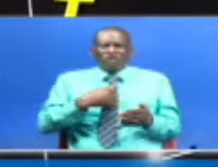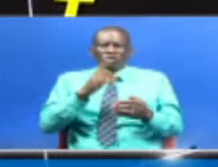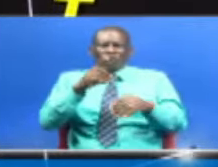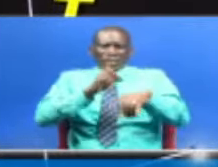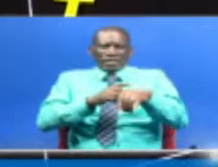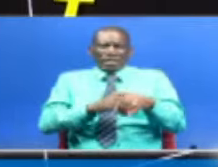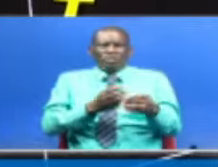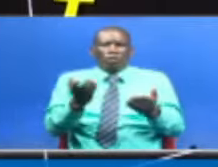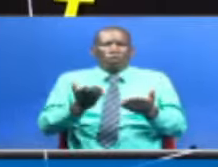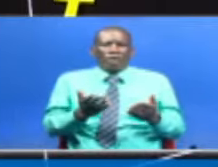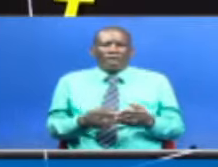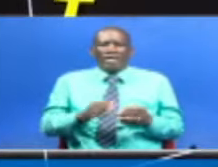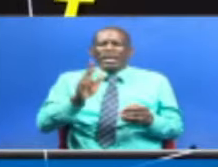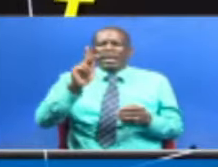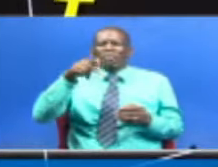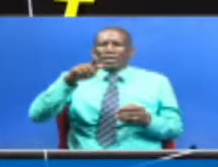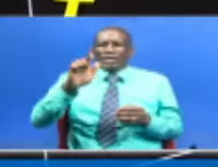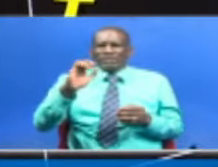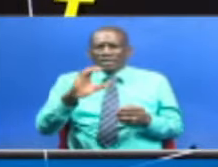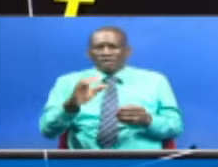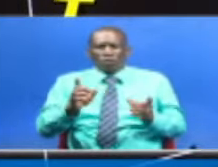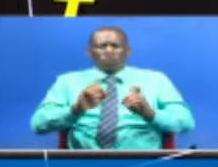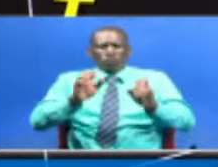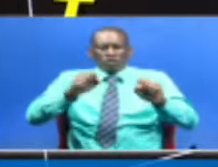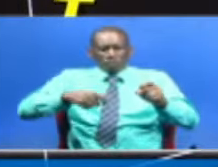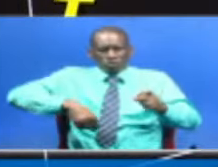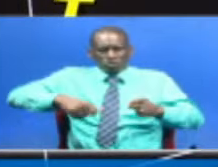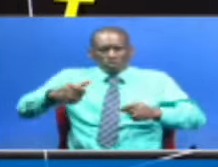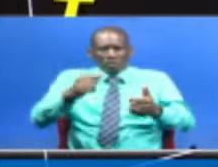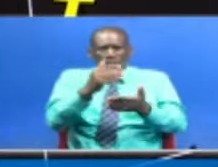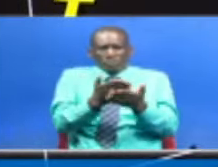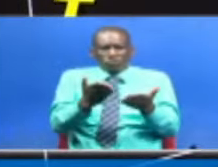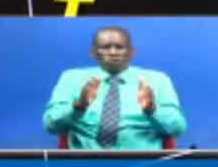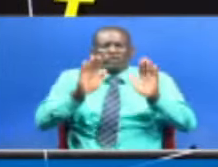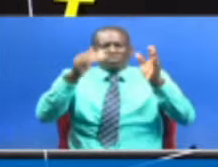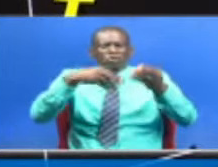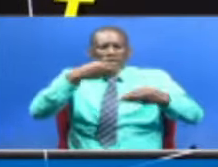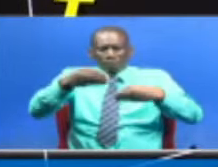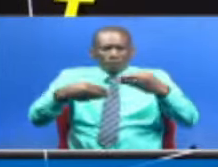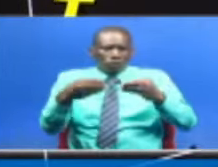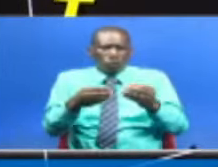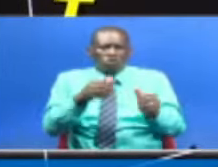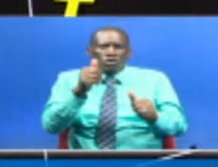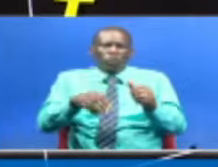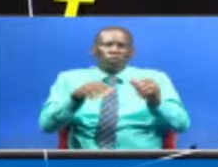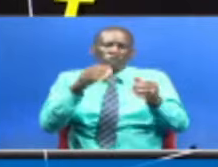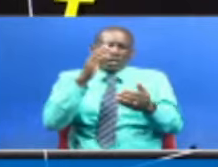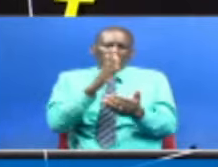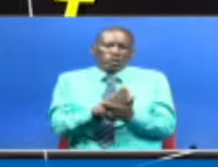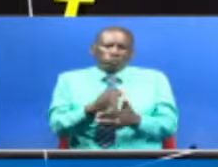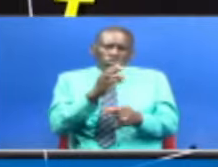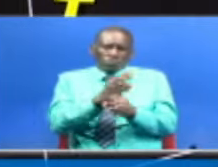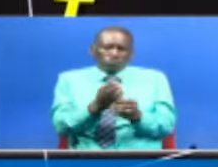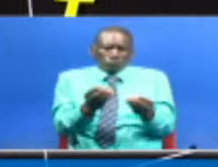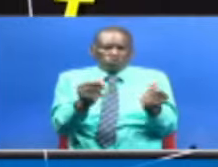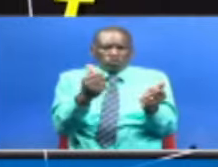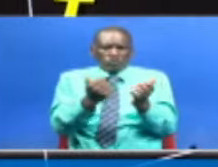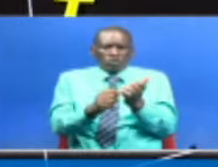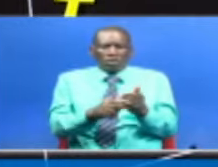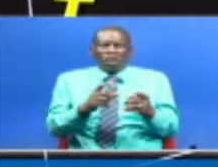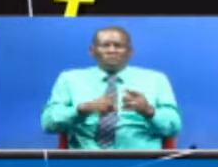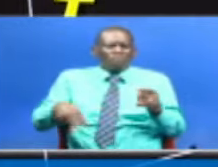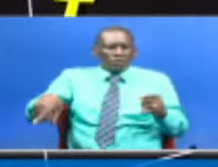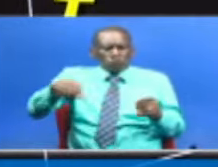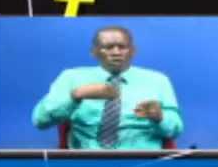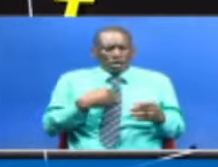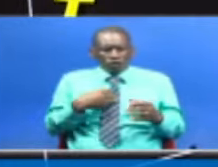where KPLC was unable to procure some of these critical materials, which could actually have been used to address them. But we have taken